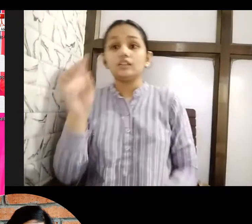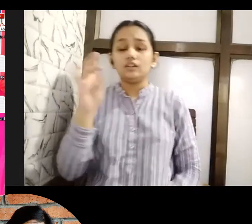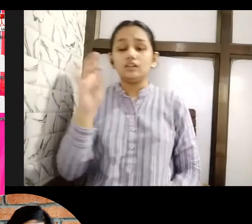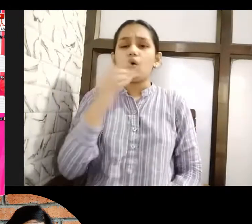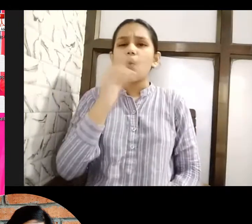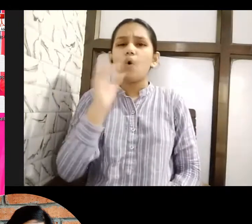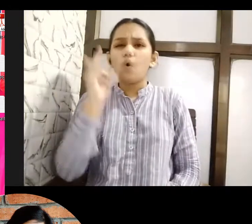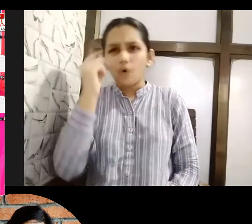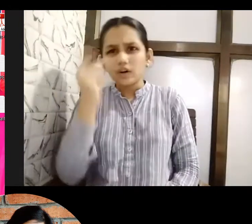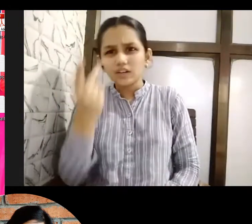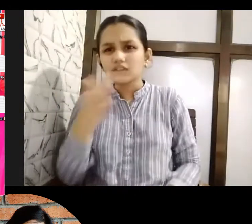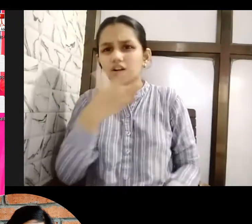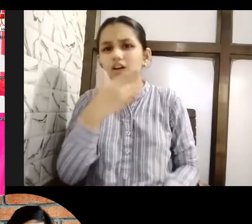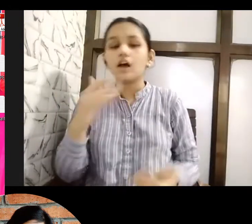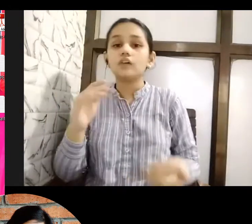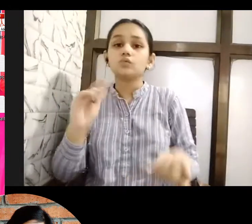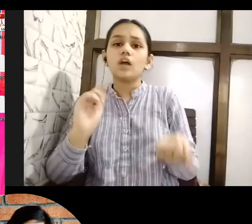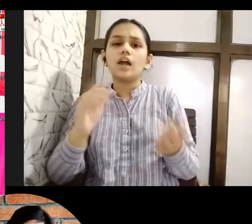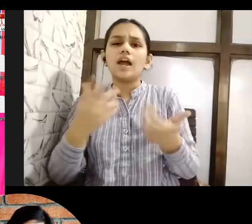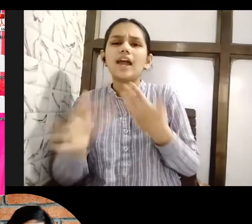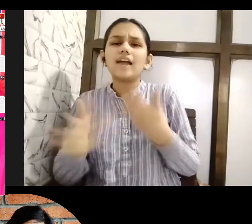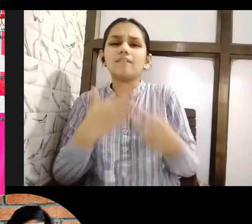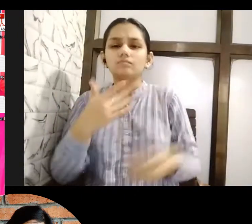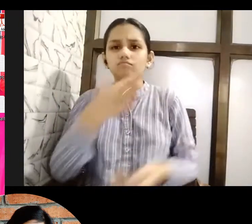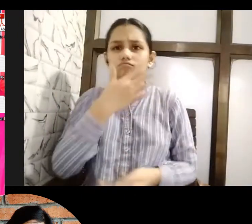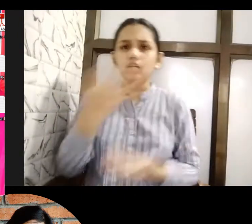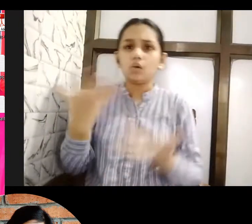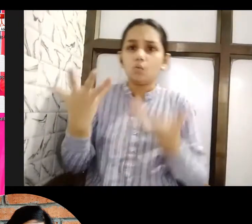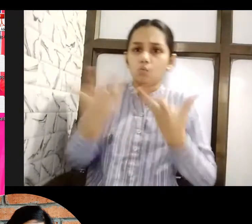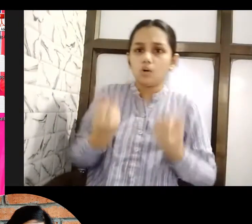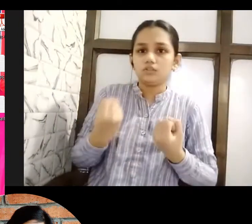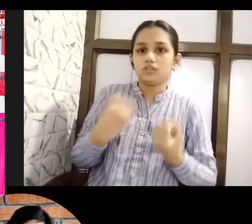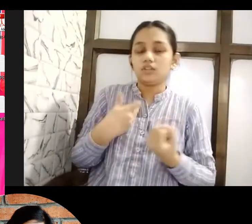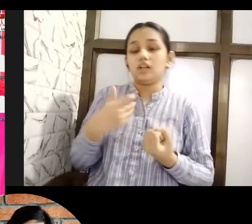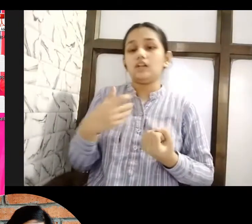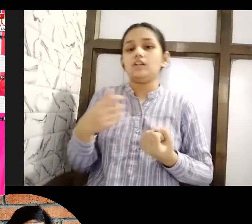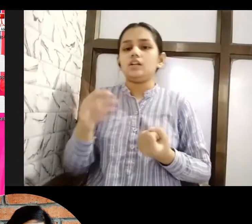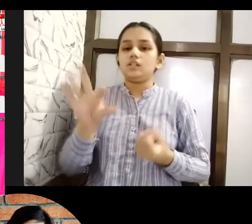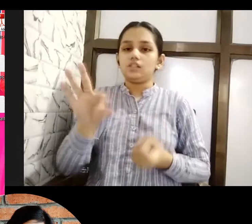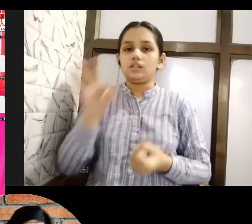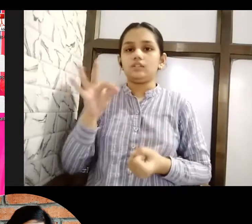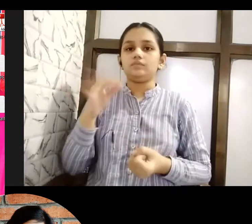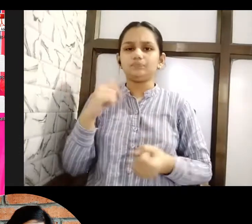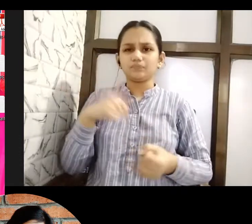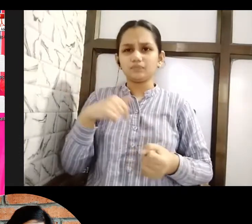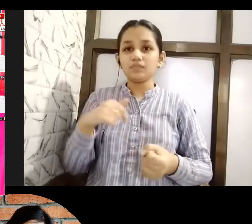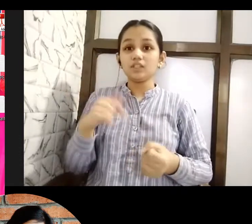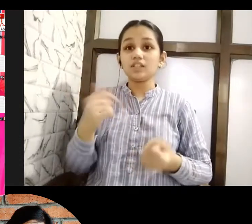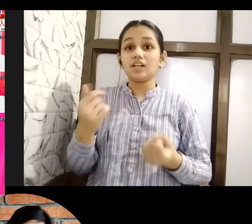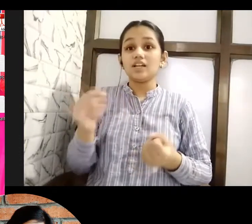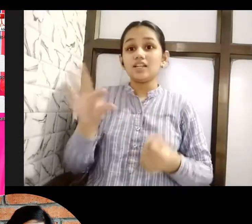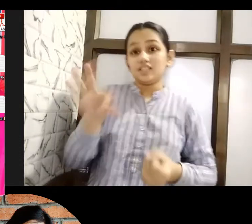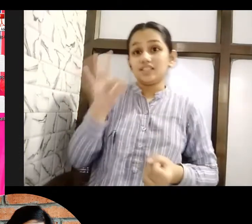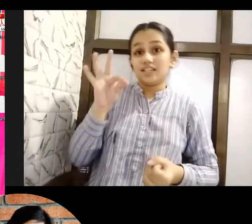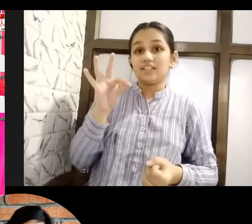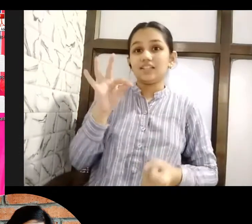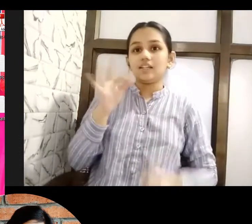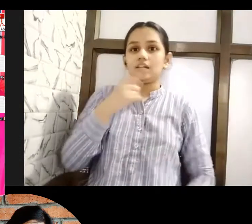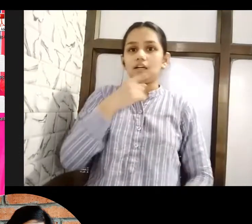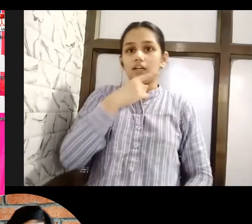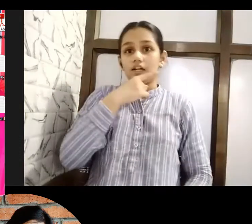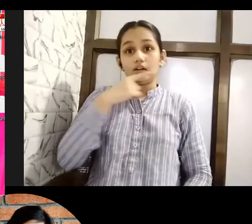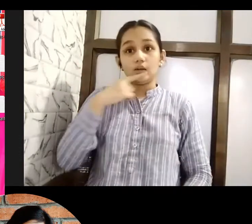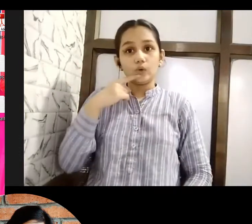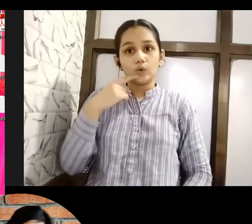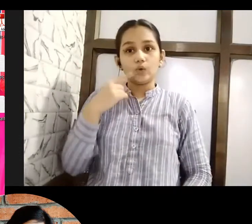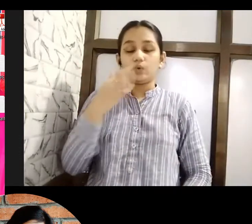can select from here. Right now I am going to a nice red color and I am selecting this. Correct?